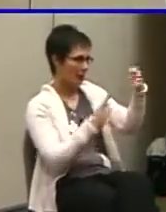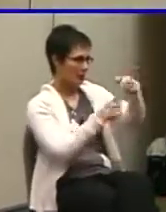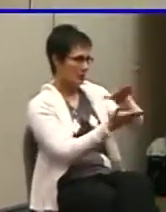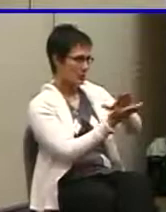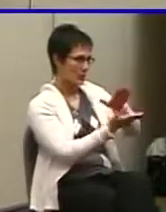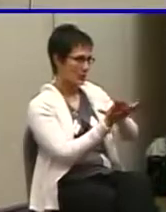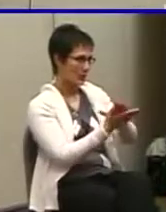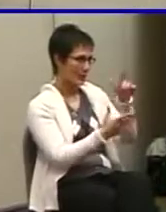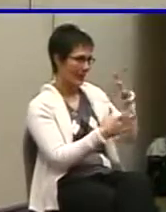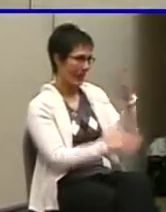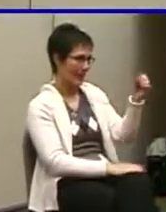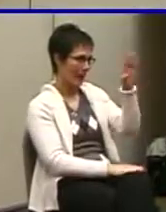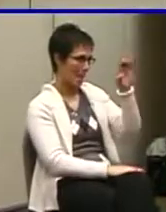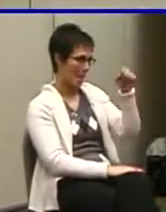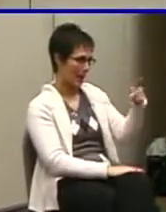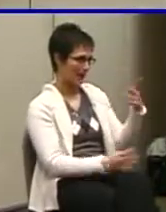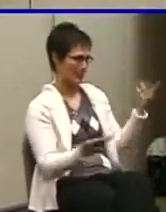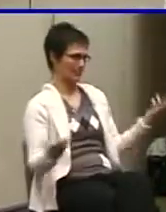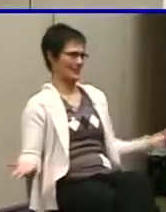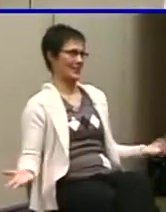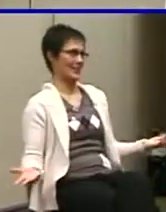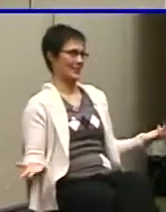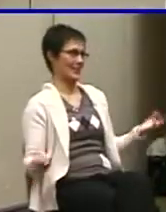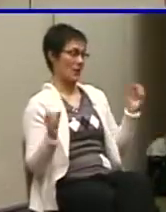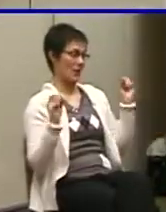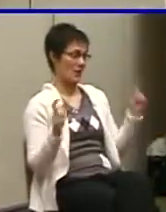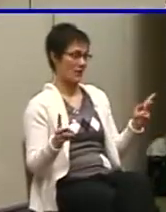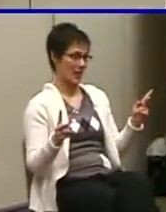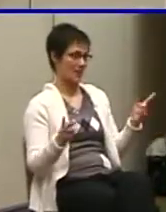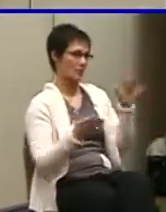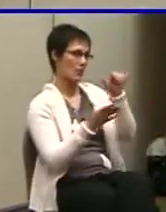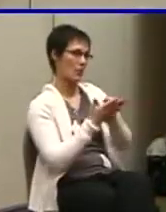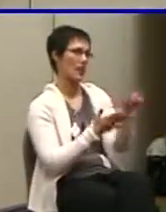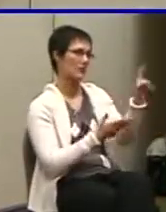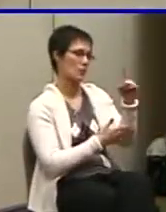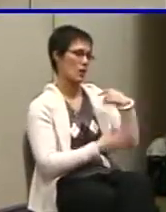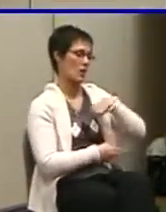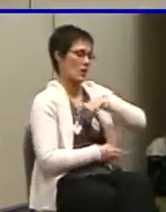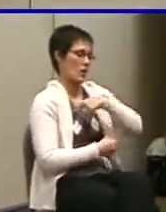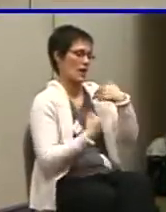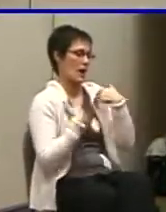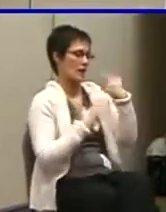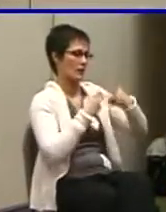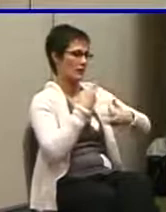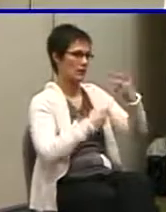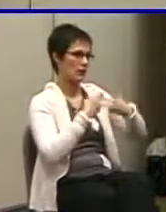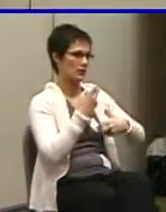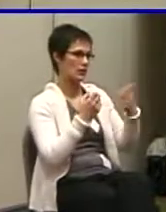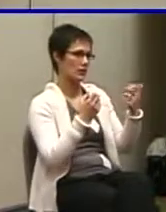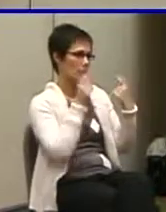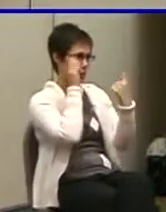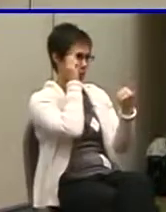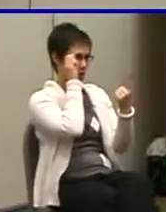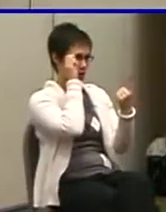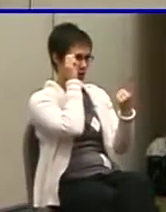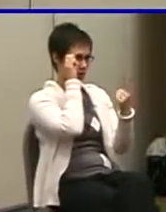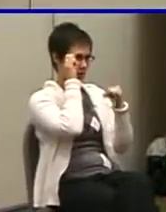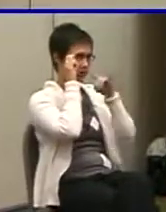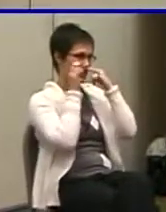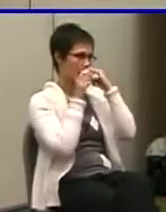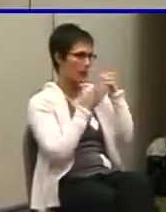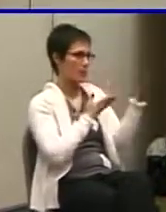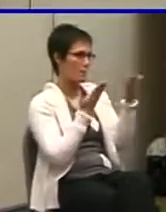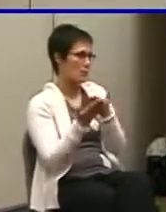And then a BIP. Okay, write a BIP. Like, okay, so that's where we have difficulty with. One kid brought an ounce